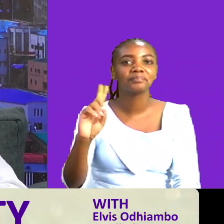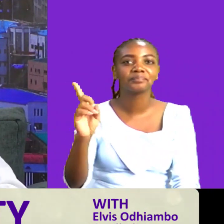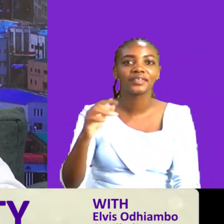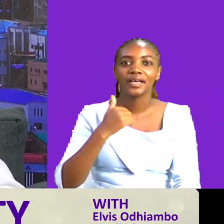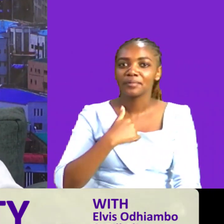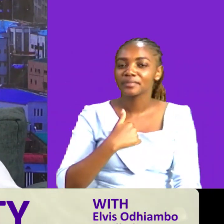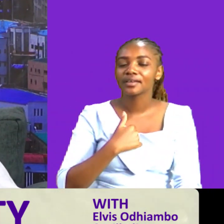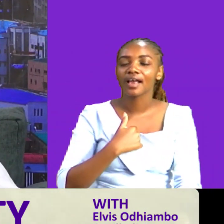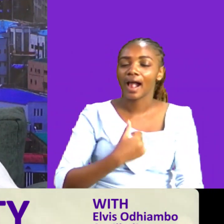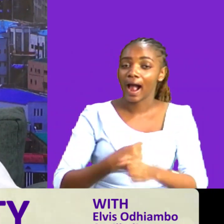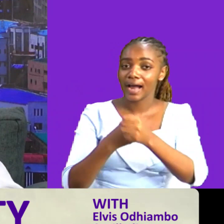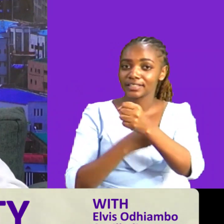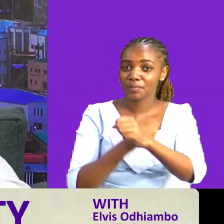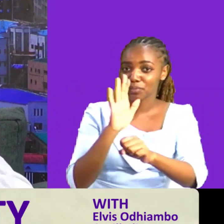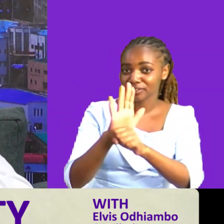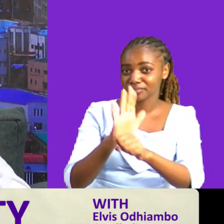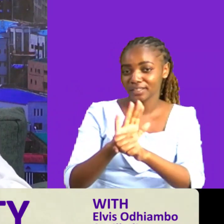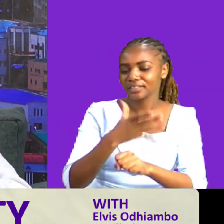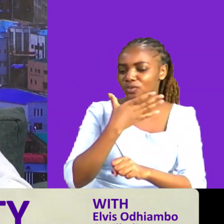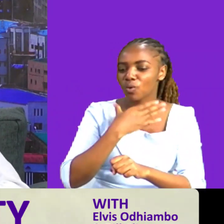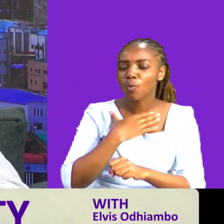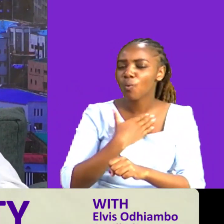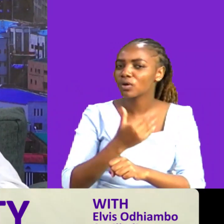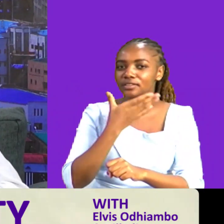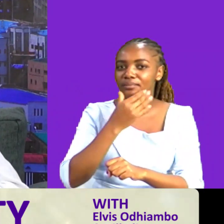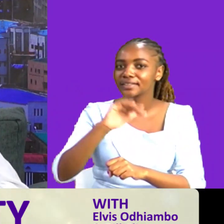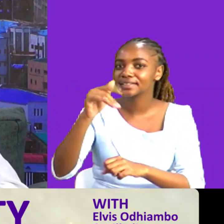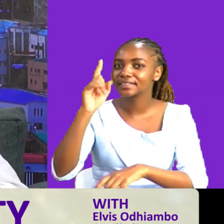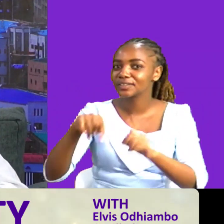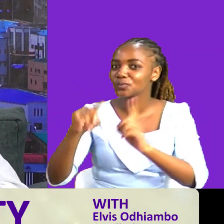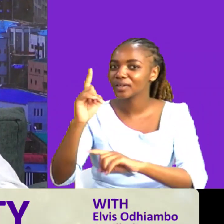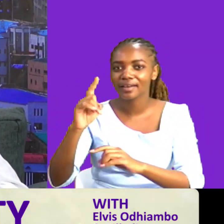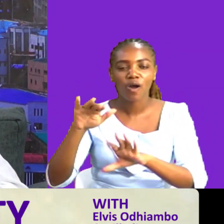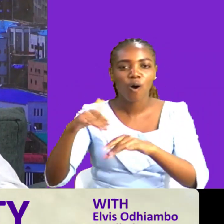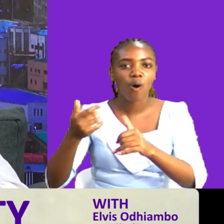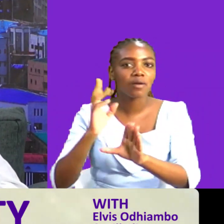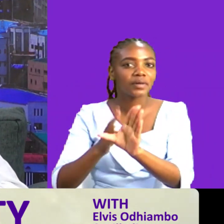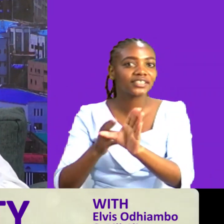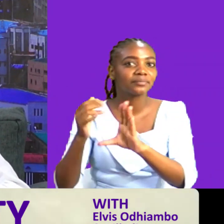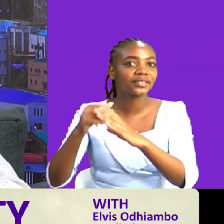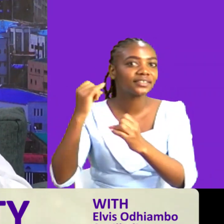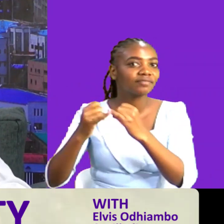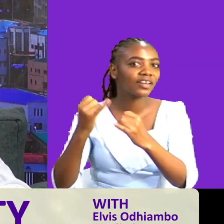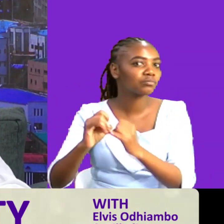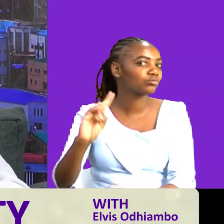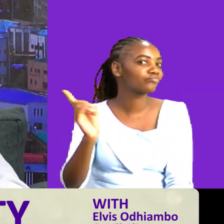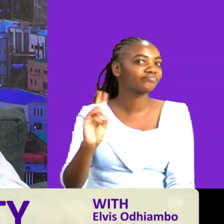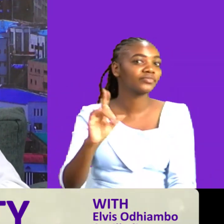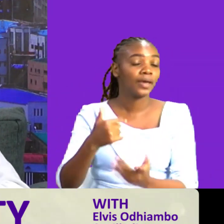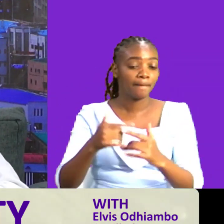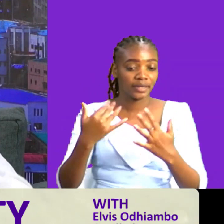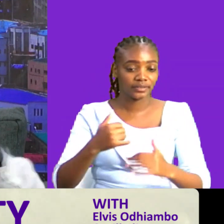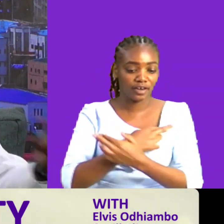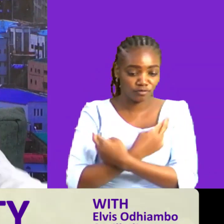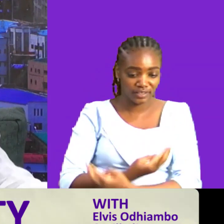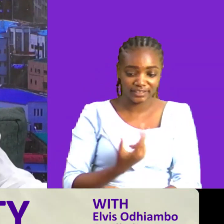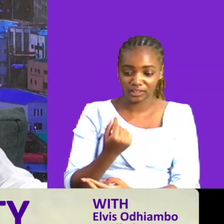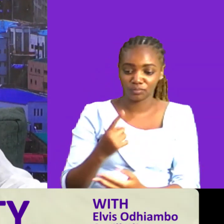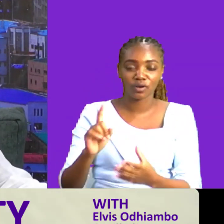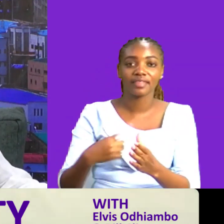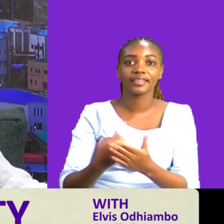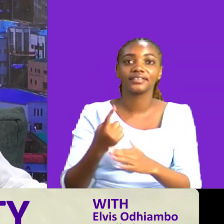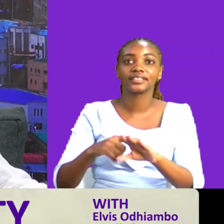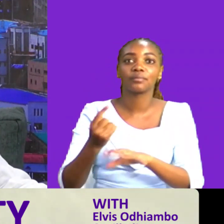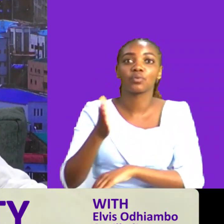speak for many when I say that you don't want Manchester City to be in the finals once again. But then again, we are taking a quick break, but when we get back,